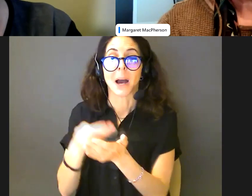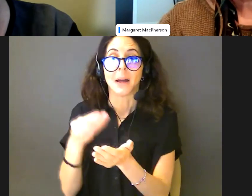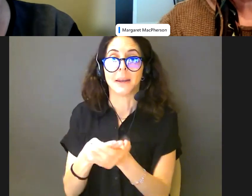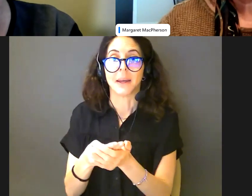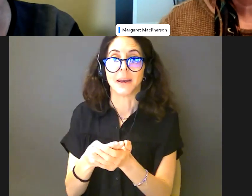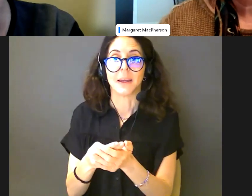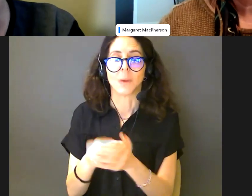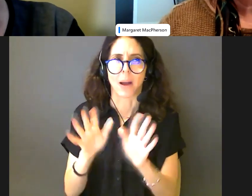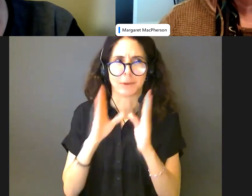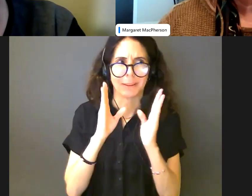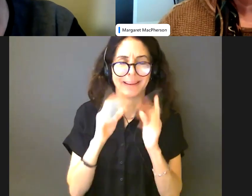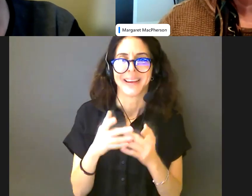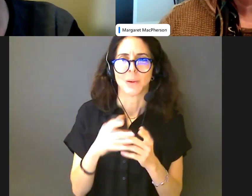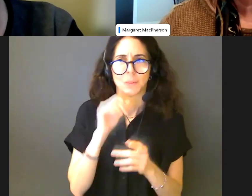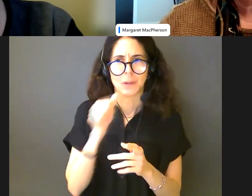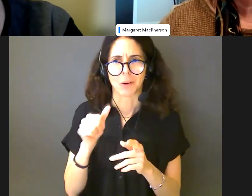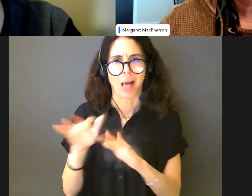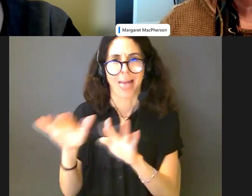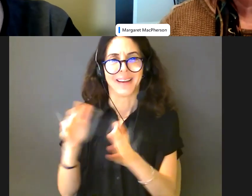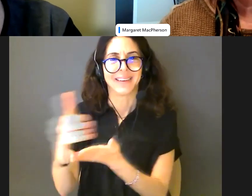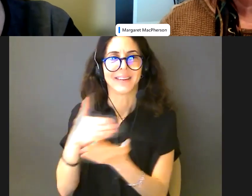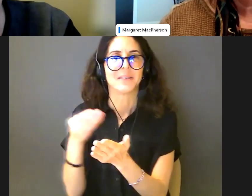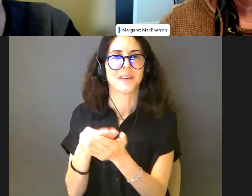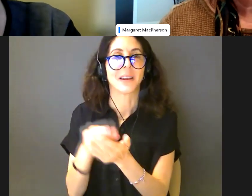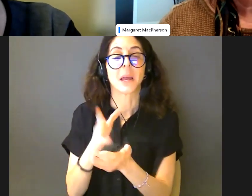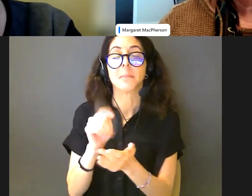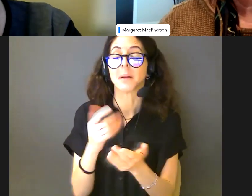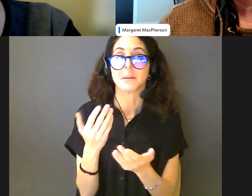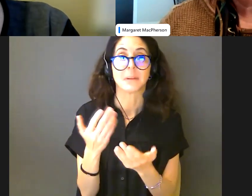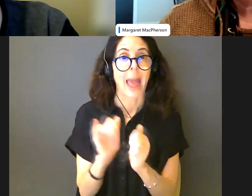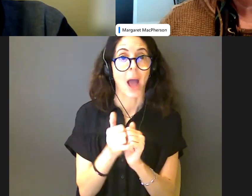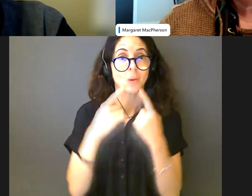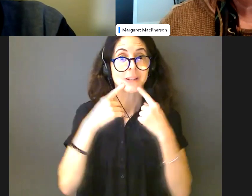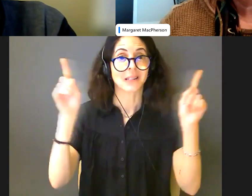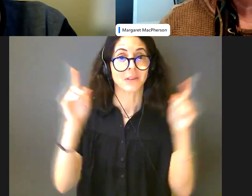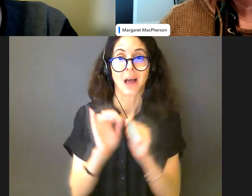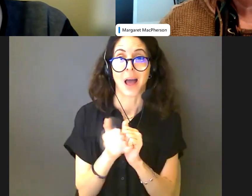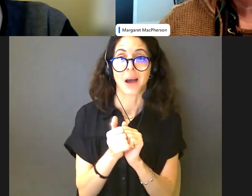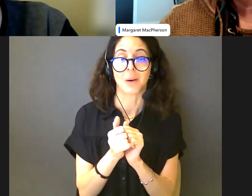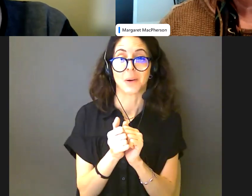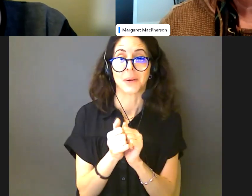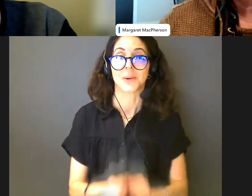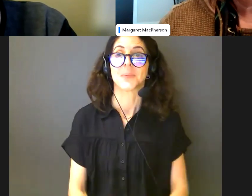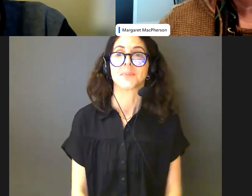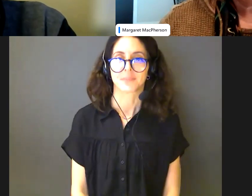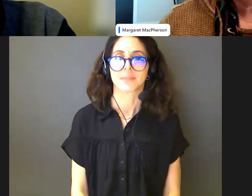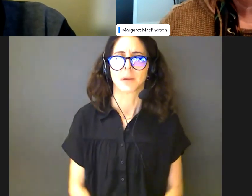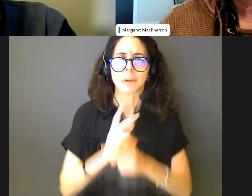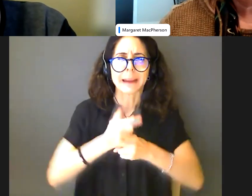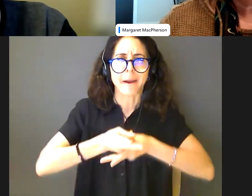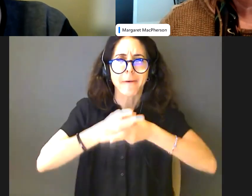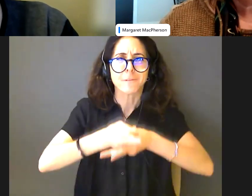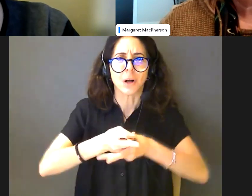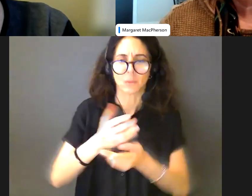pay attention to this. But let me just say, the key to the success is the judicious use of those